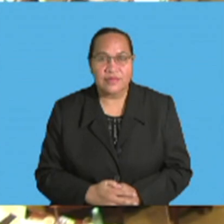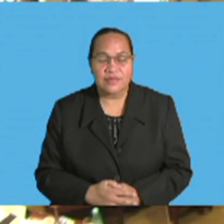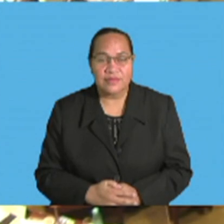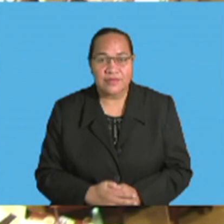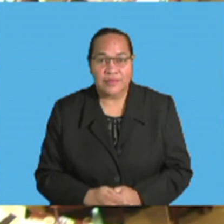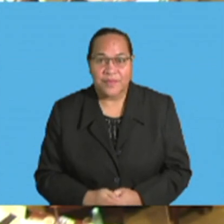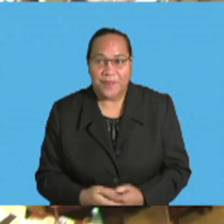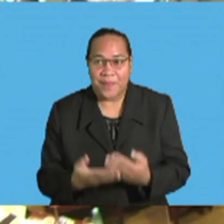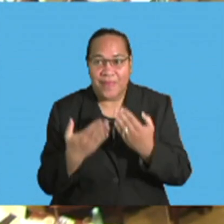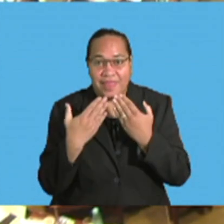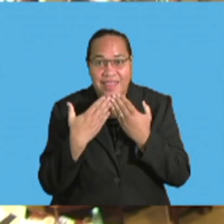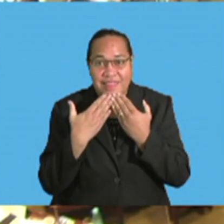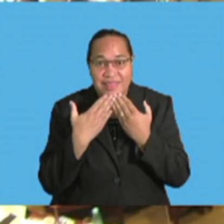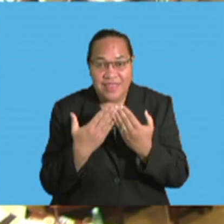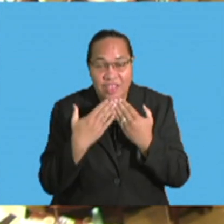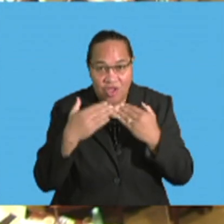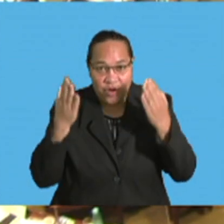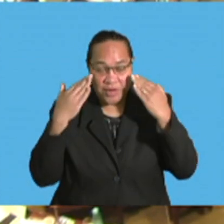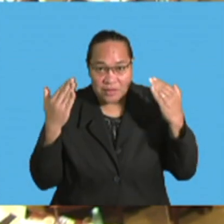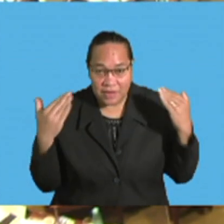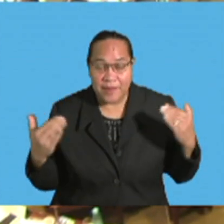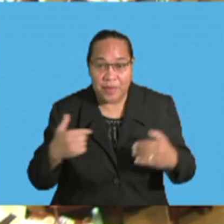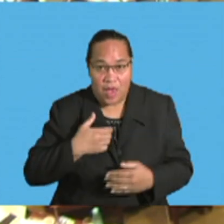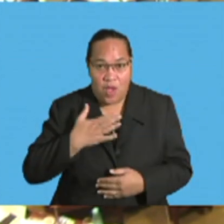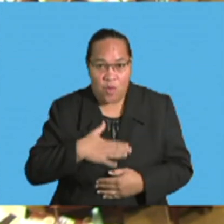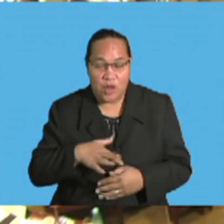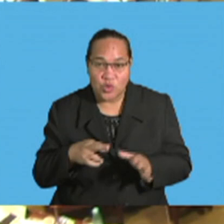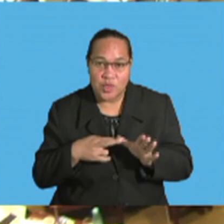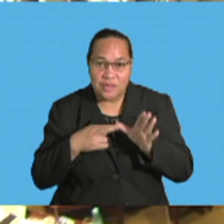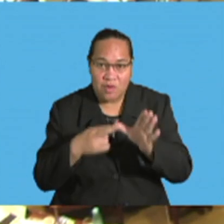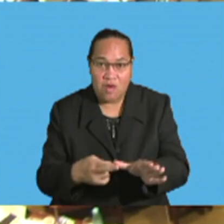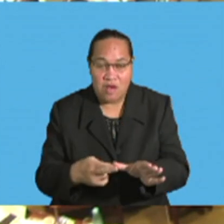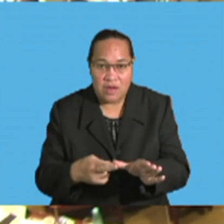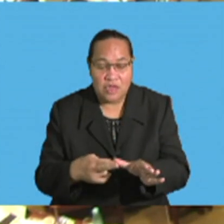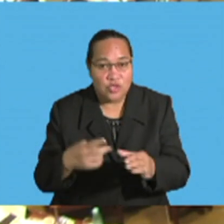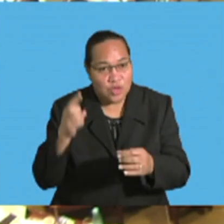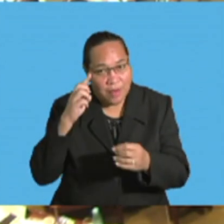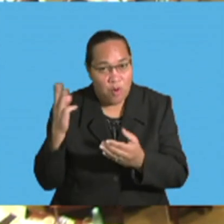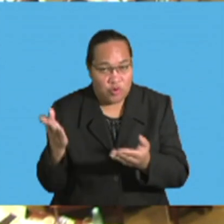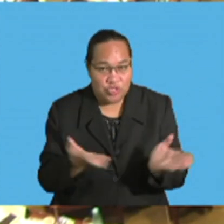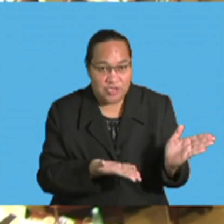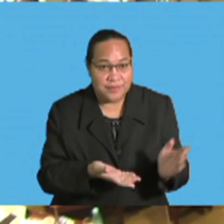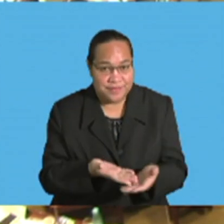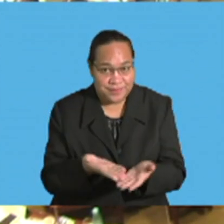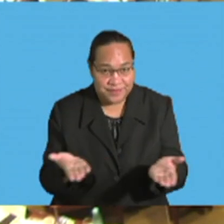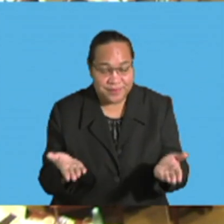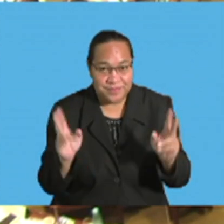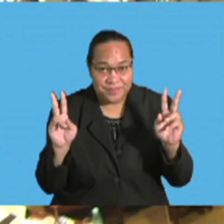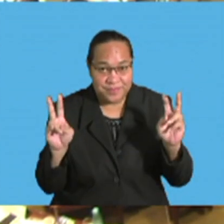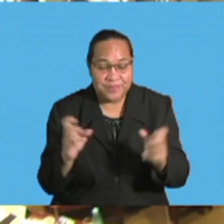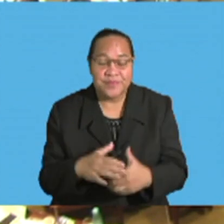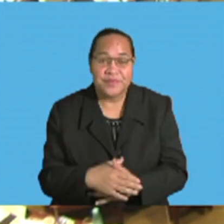Thank you, Honourable Speaker. Honourable Speaker, I'd like to make a response to the motion at hand.